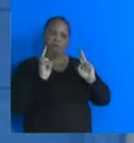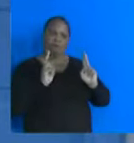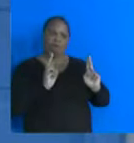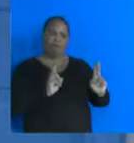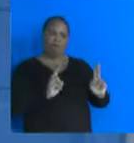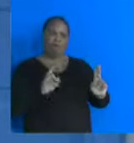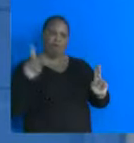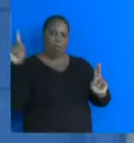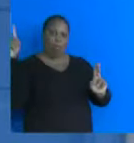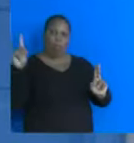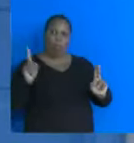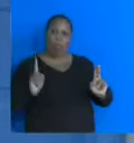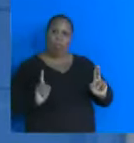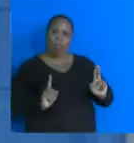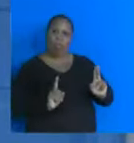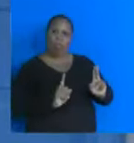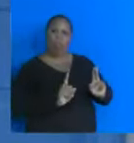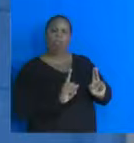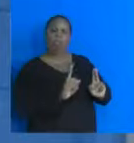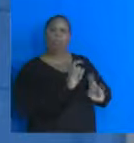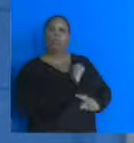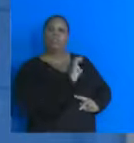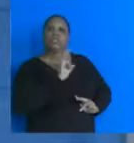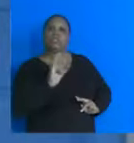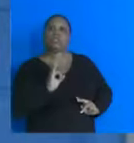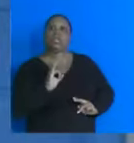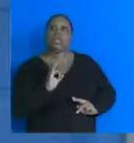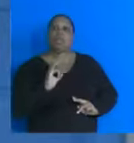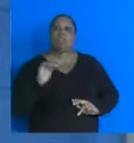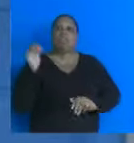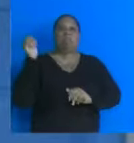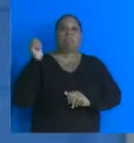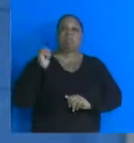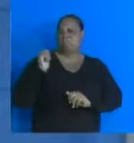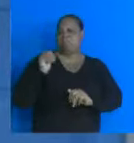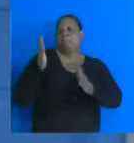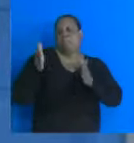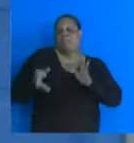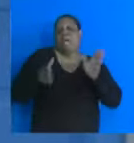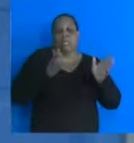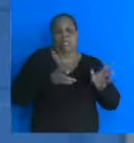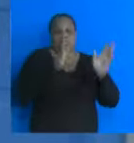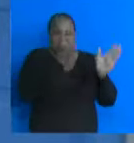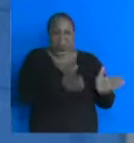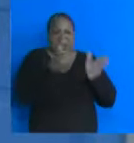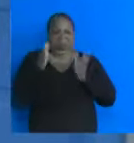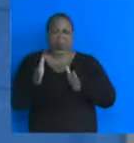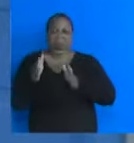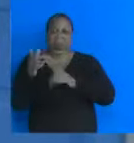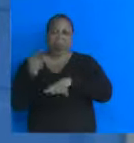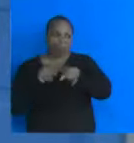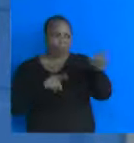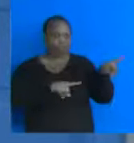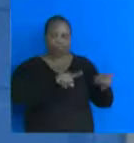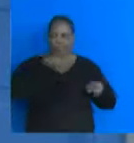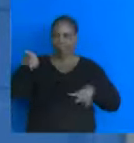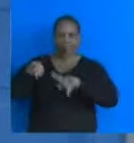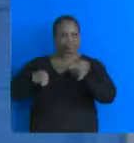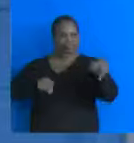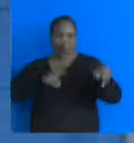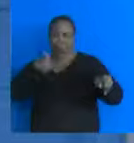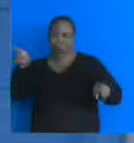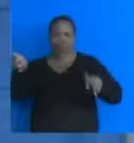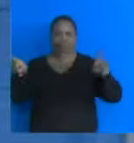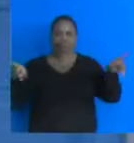Airport. Port staff/ambassadors will be on hand to direct travelers where they need to go, including